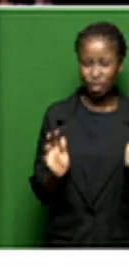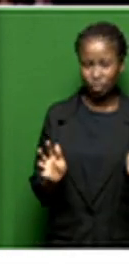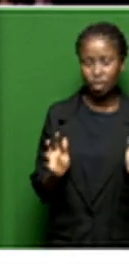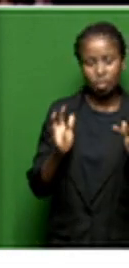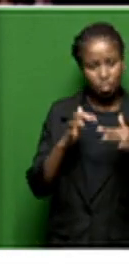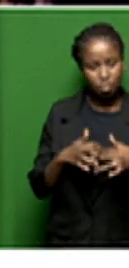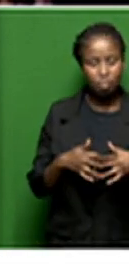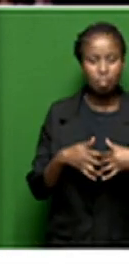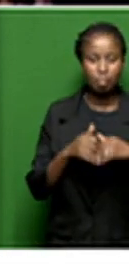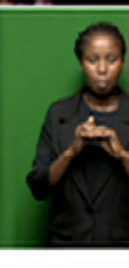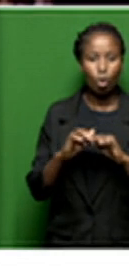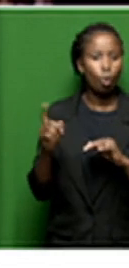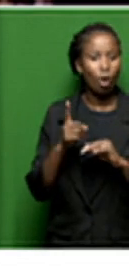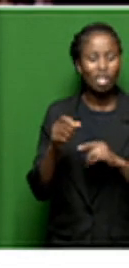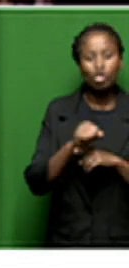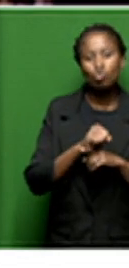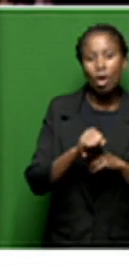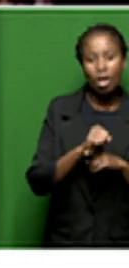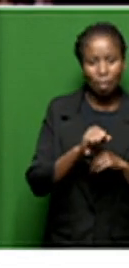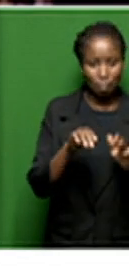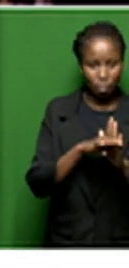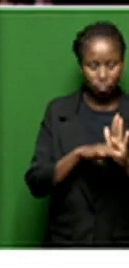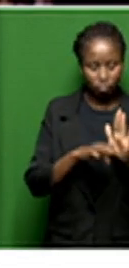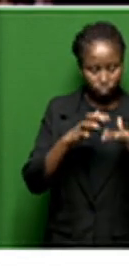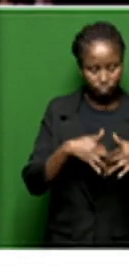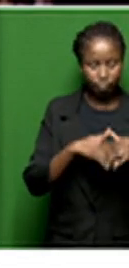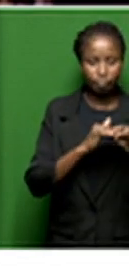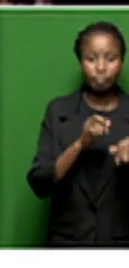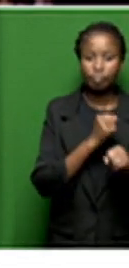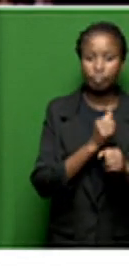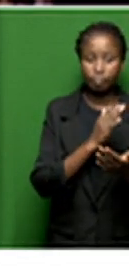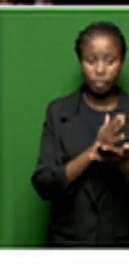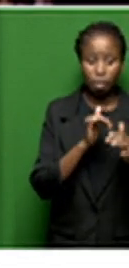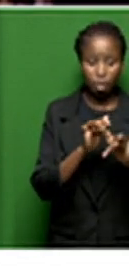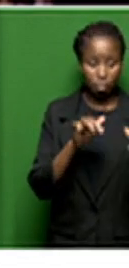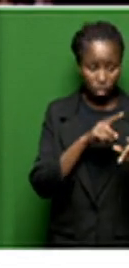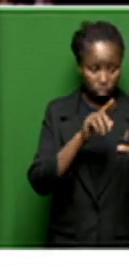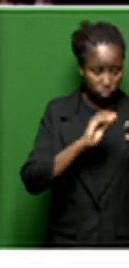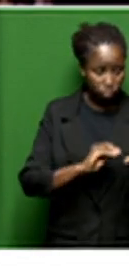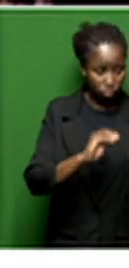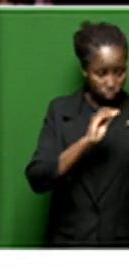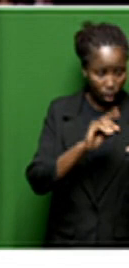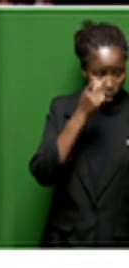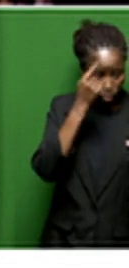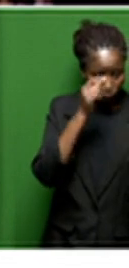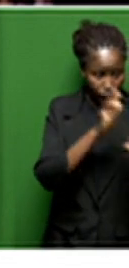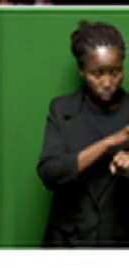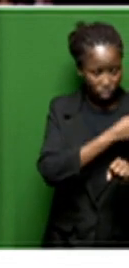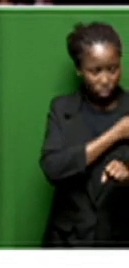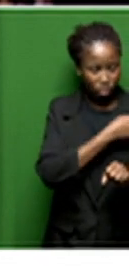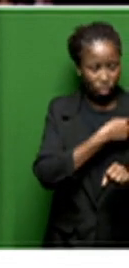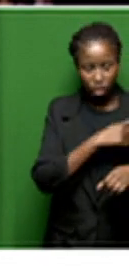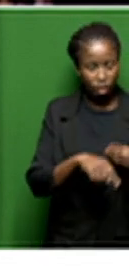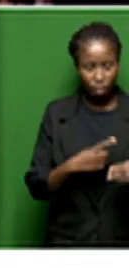big training program to ensure that people understand the vaccines. We can't do it